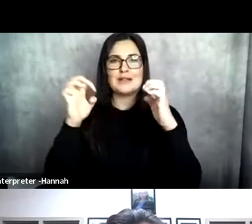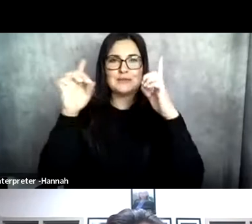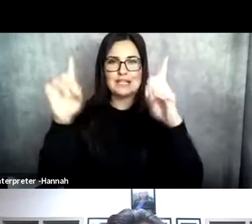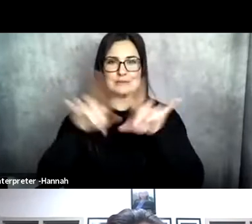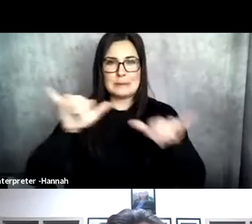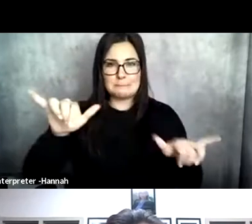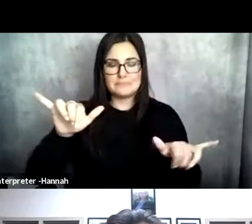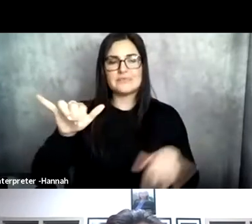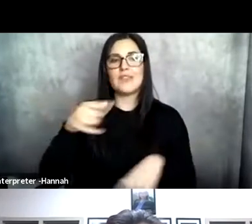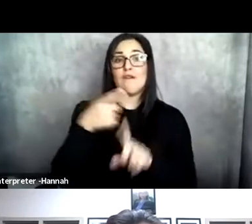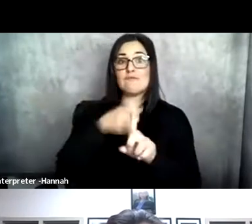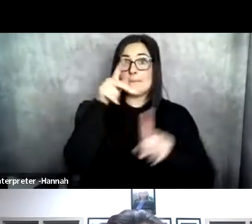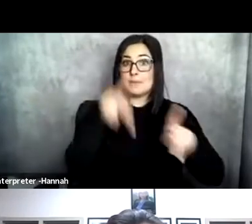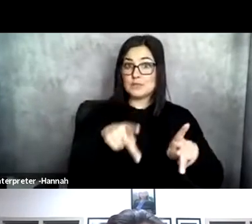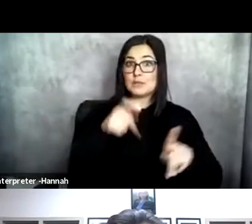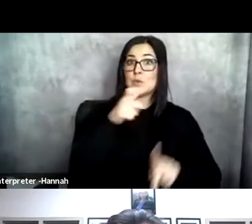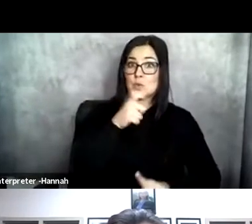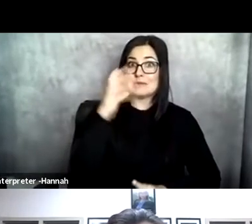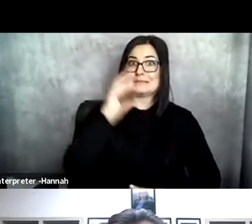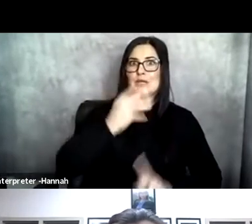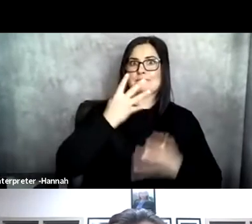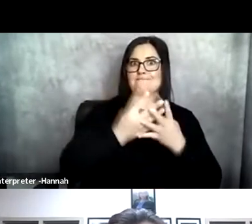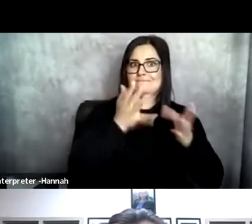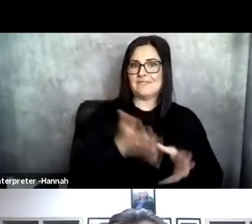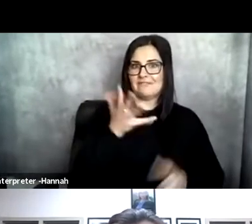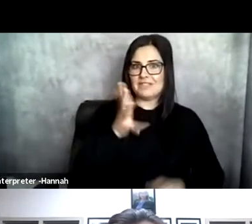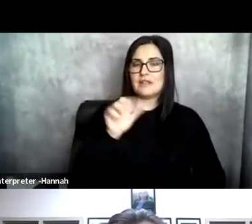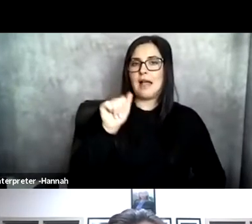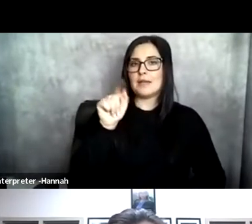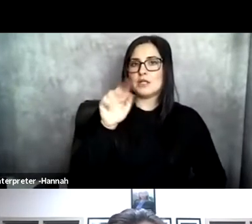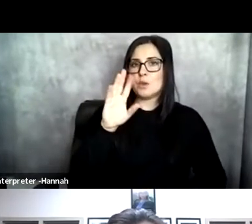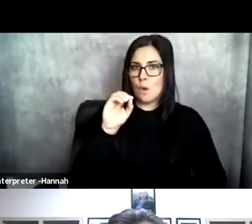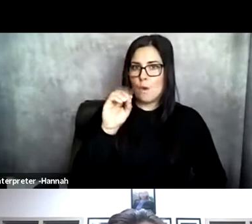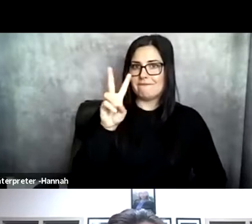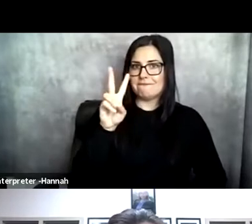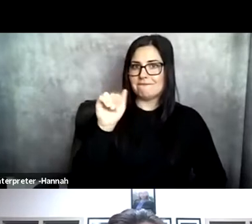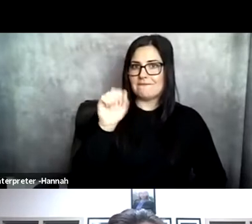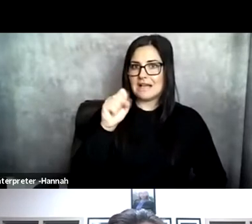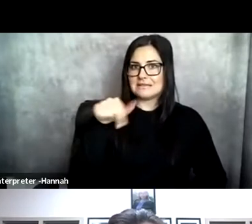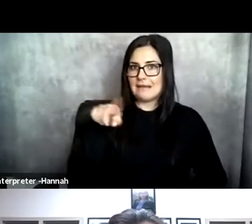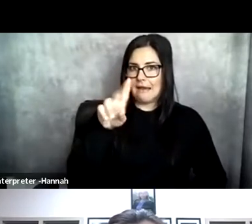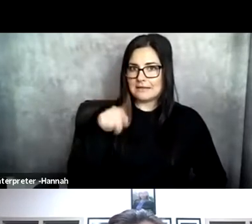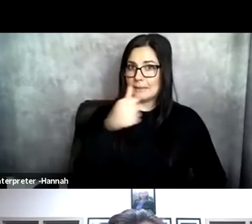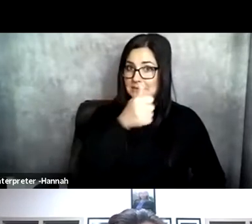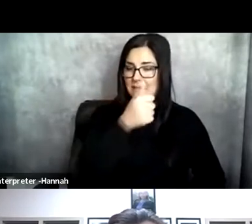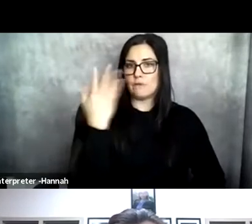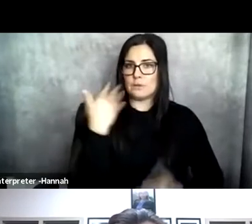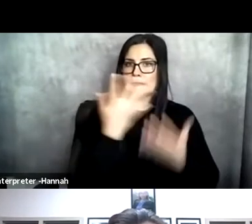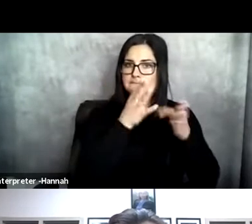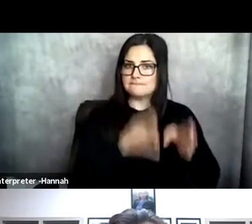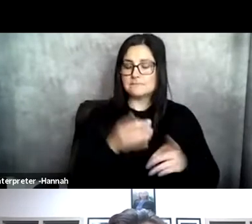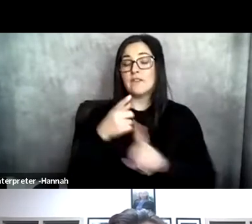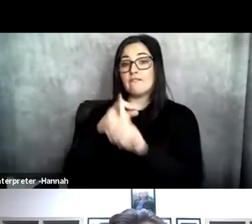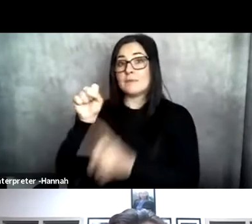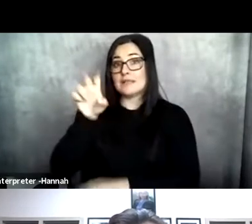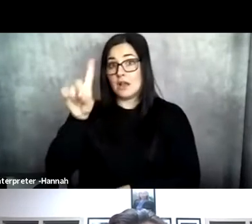And it's coming from someone that is also formerly incarcerated, because, you know, Alberto Vasquez is also formerly incarcerated from San Diego,